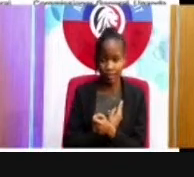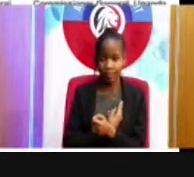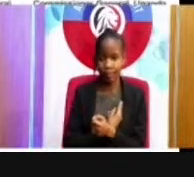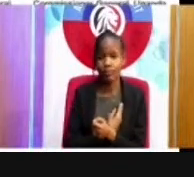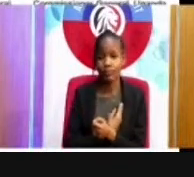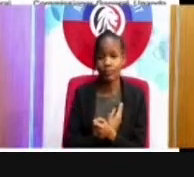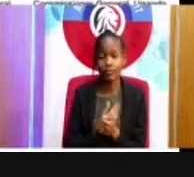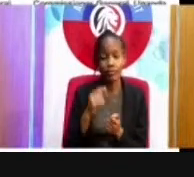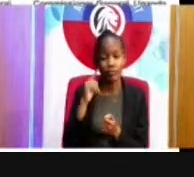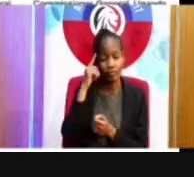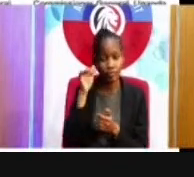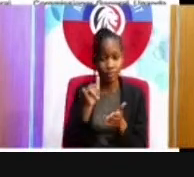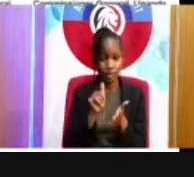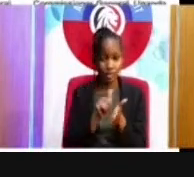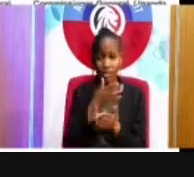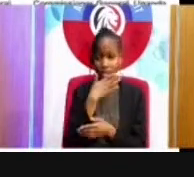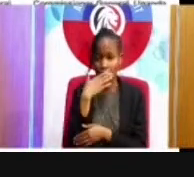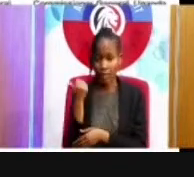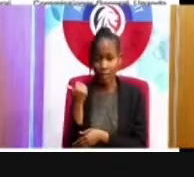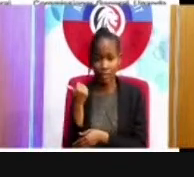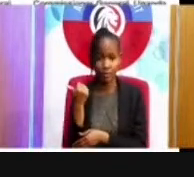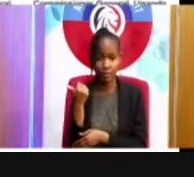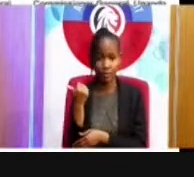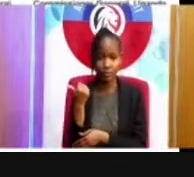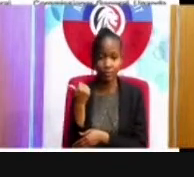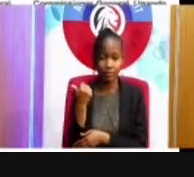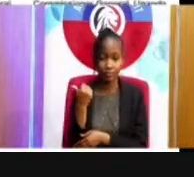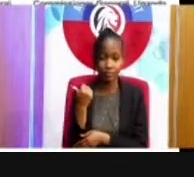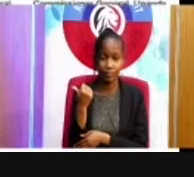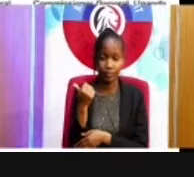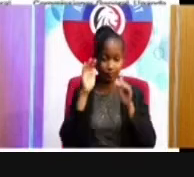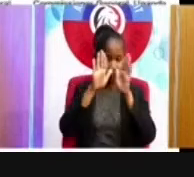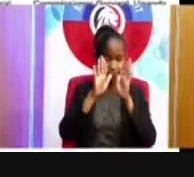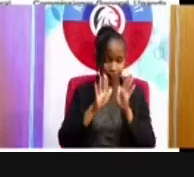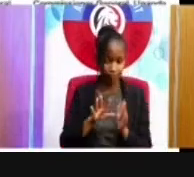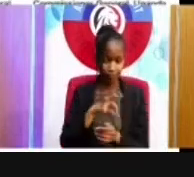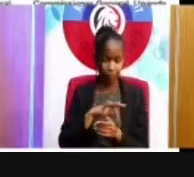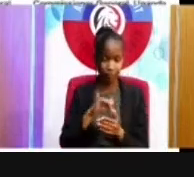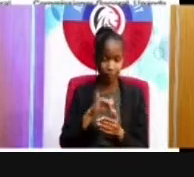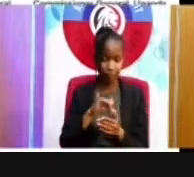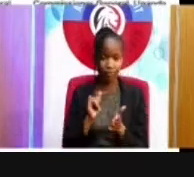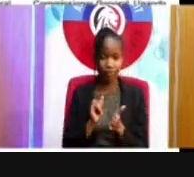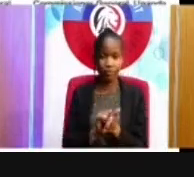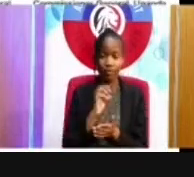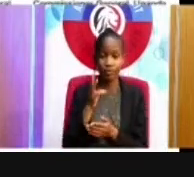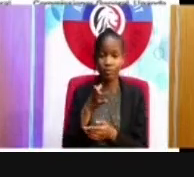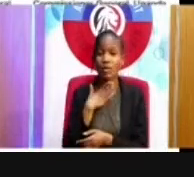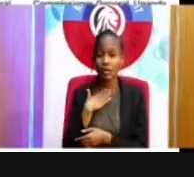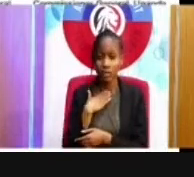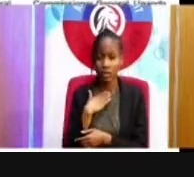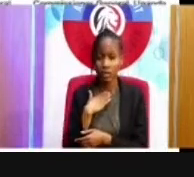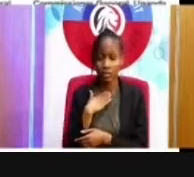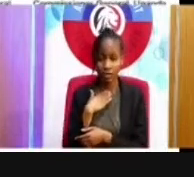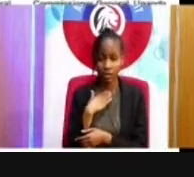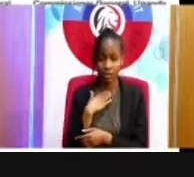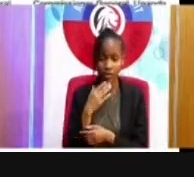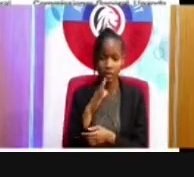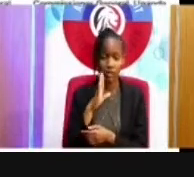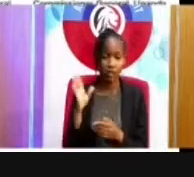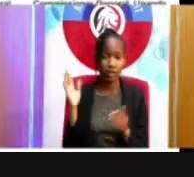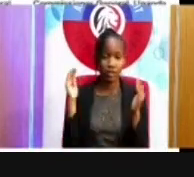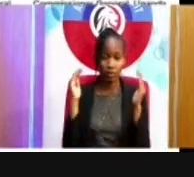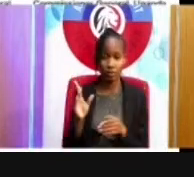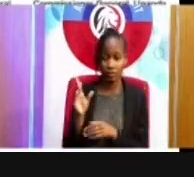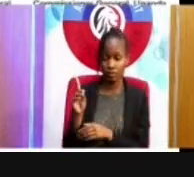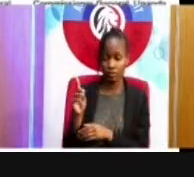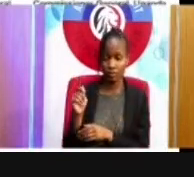the first key lesson that we've learned, that we need to really tap into big data and become a serious